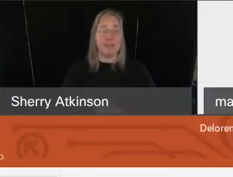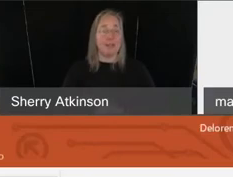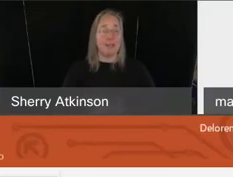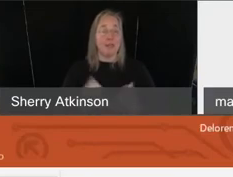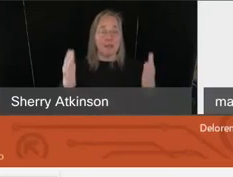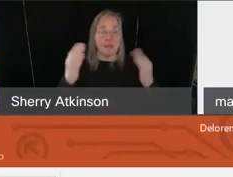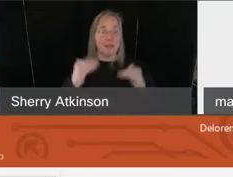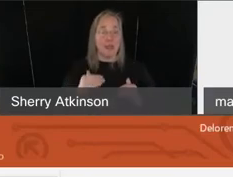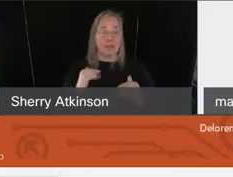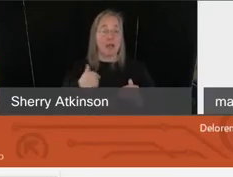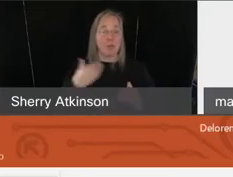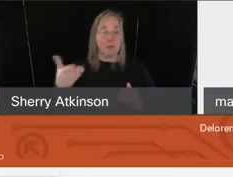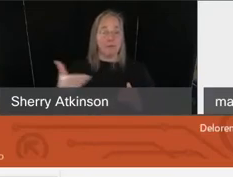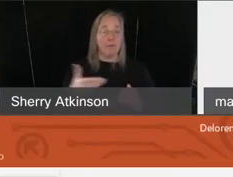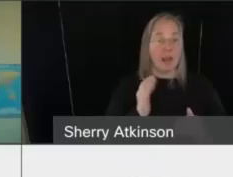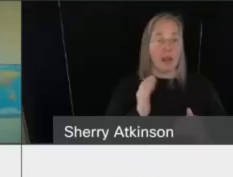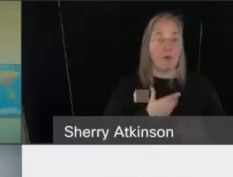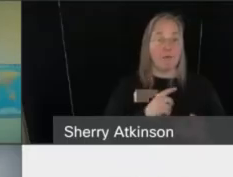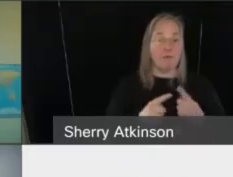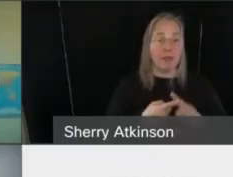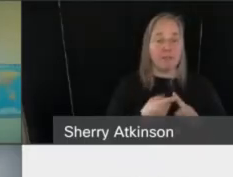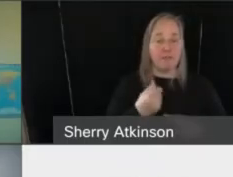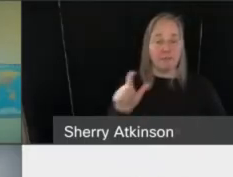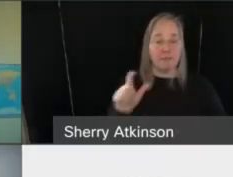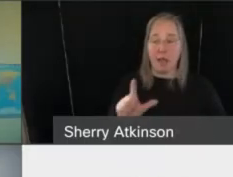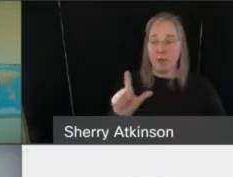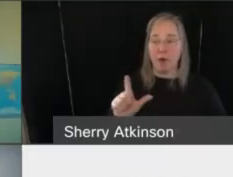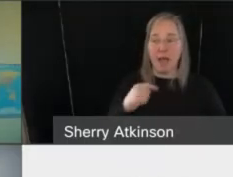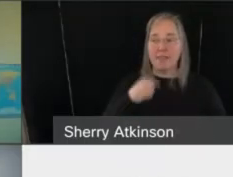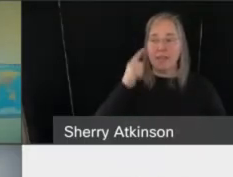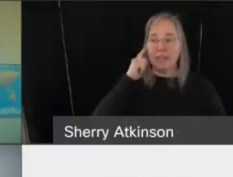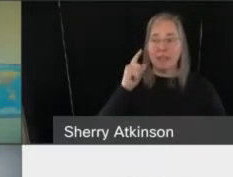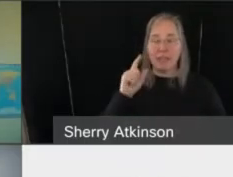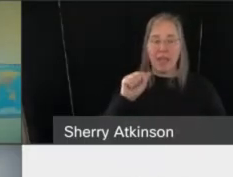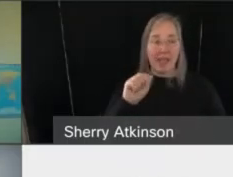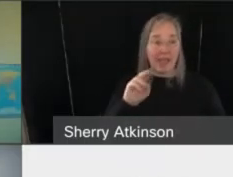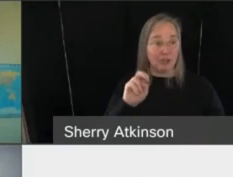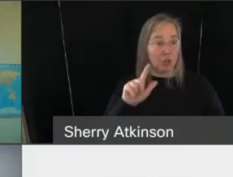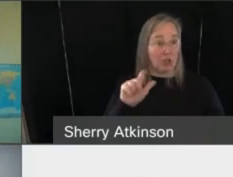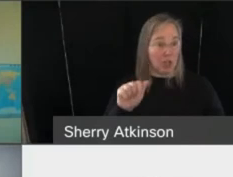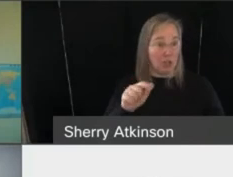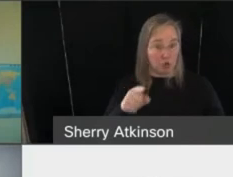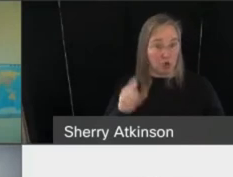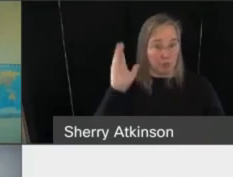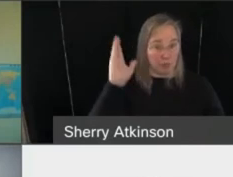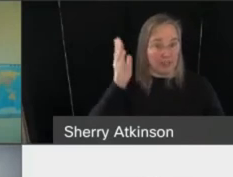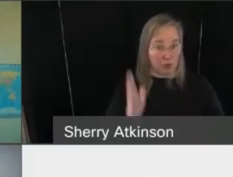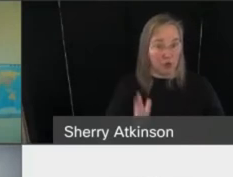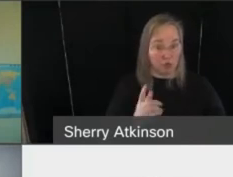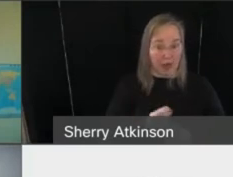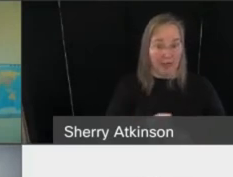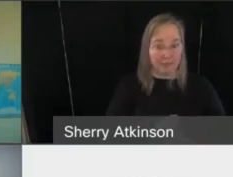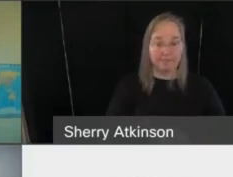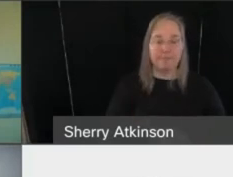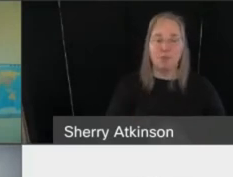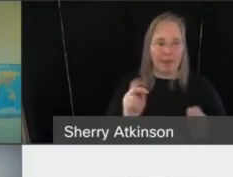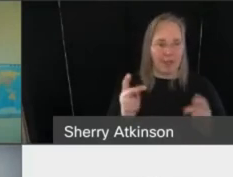I'll invite our friends from library. I think, Angela, you will be the presenter, right? Okay, go ahead. Thank